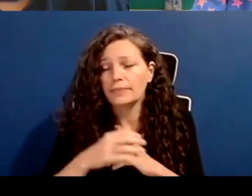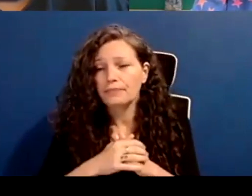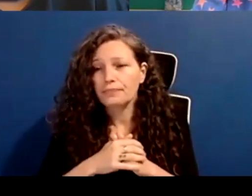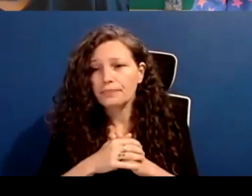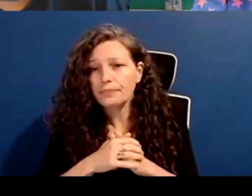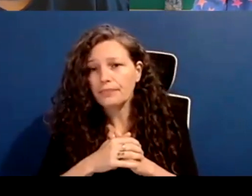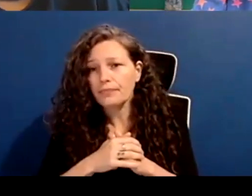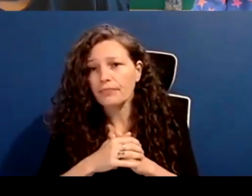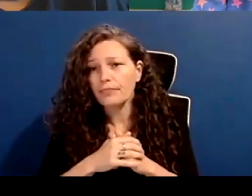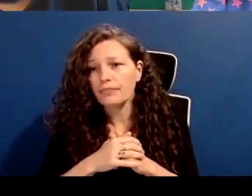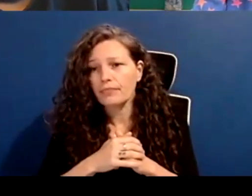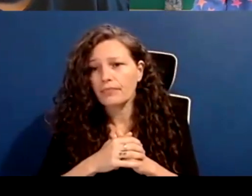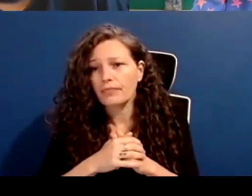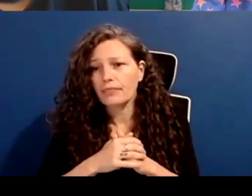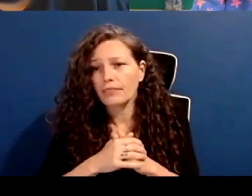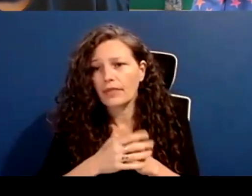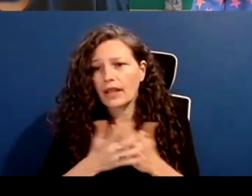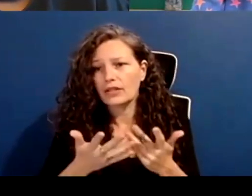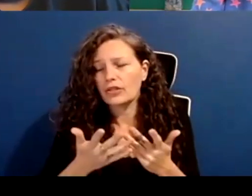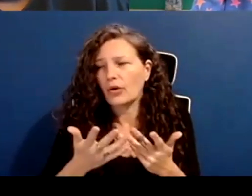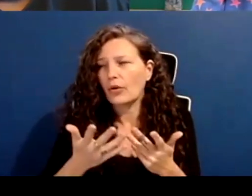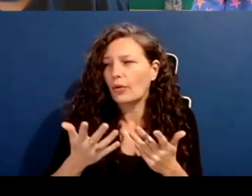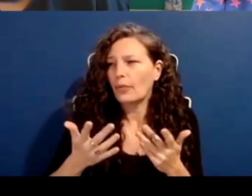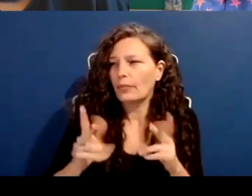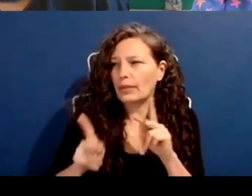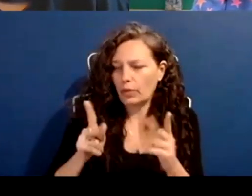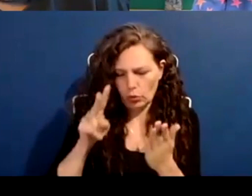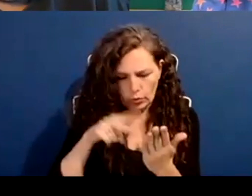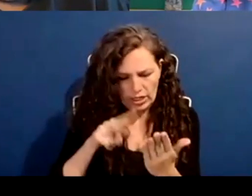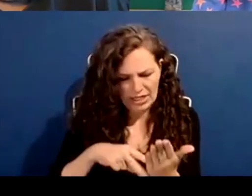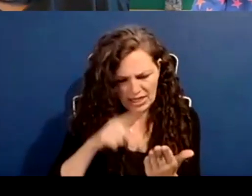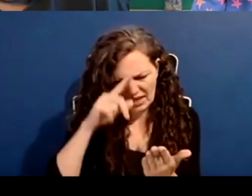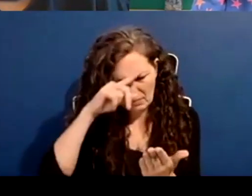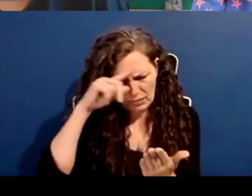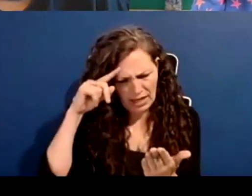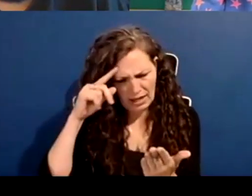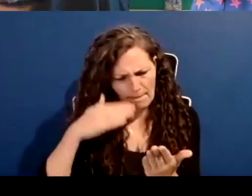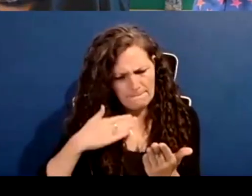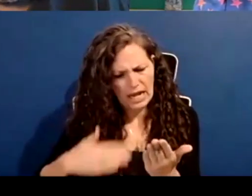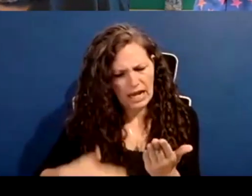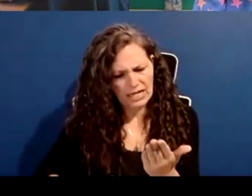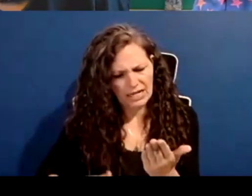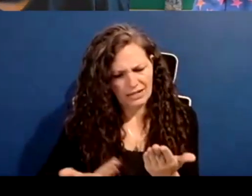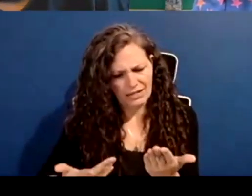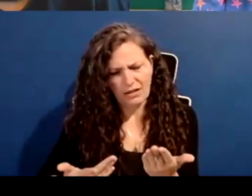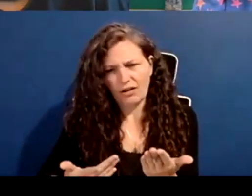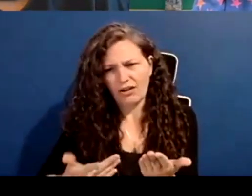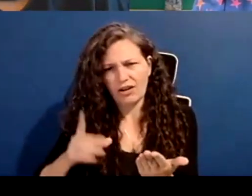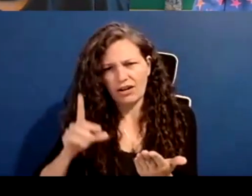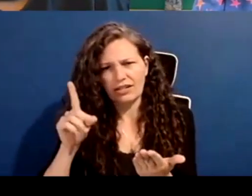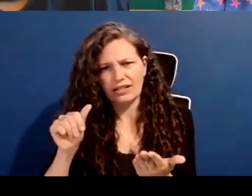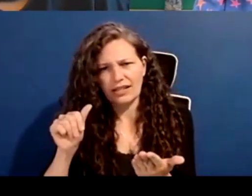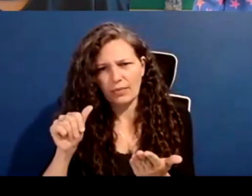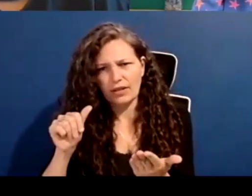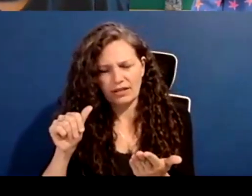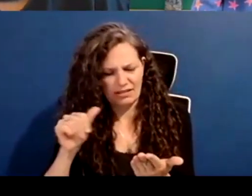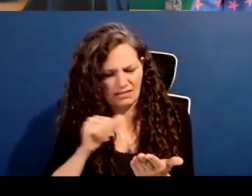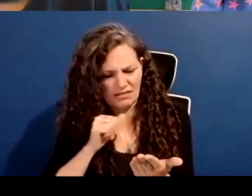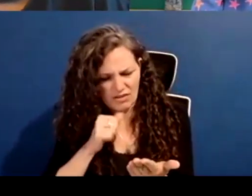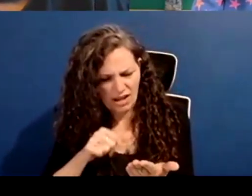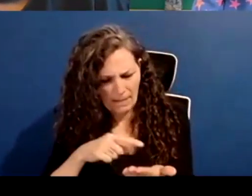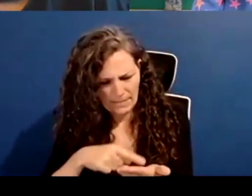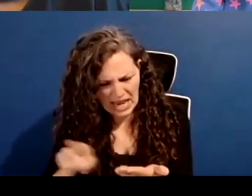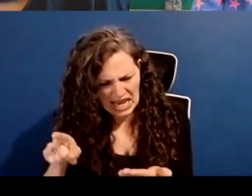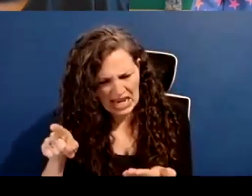that Black bodies are not inherently disabled and that they are not ahistorical, that they are